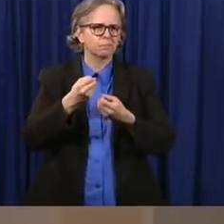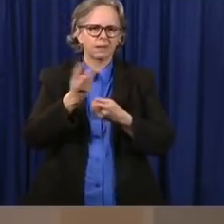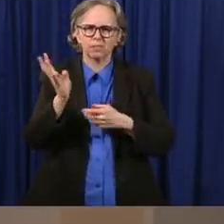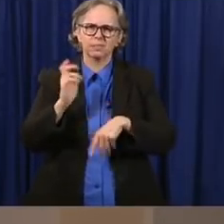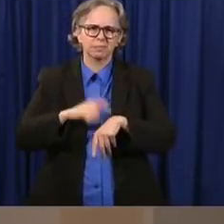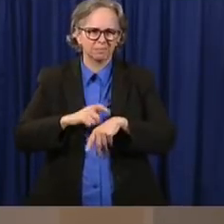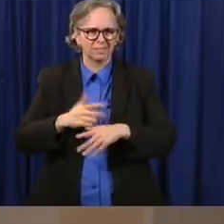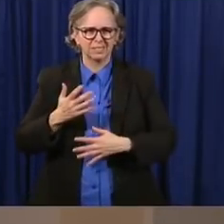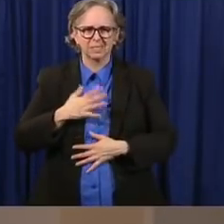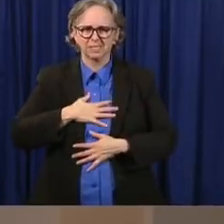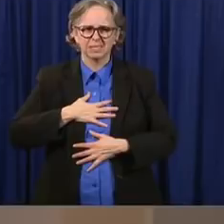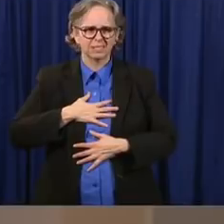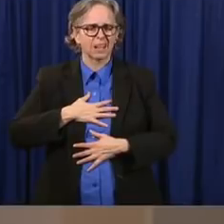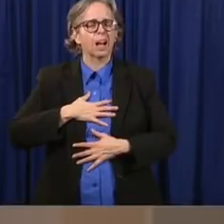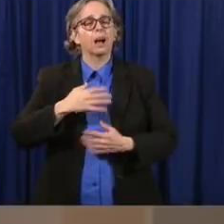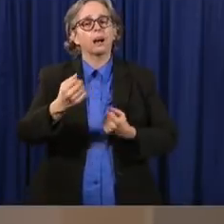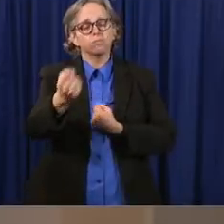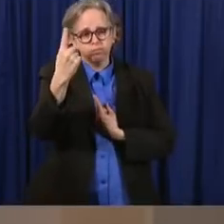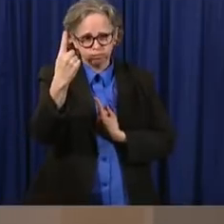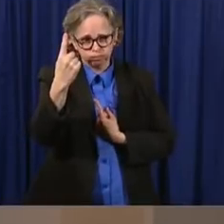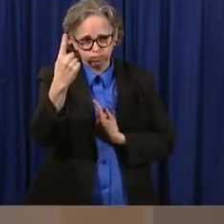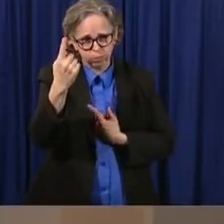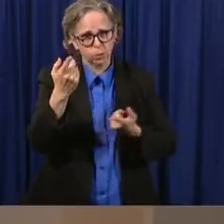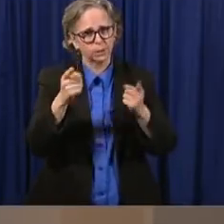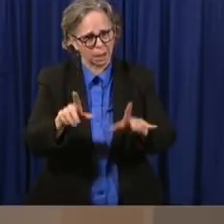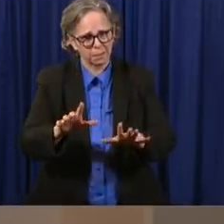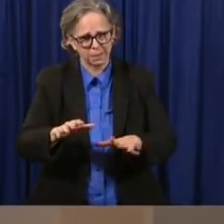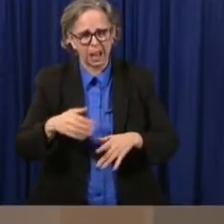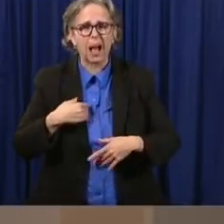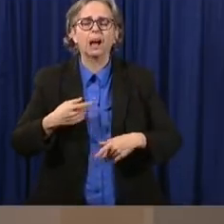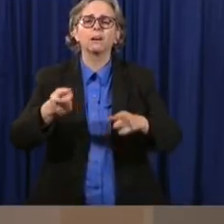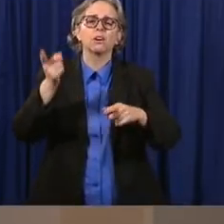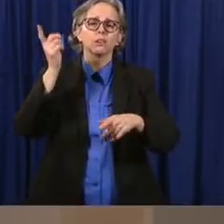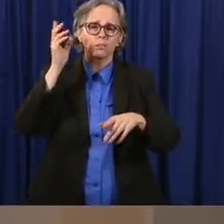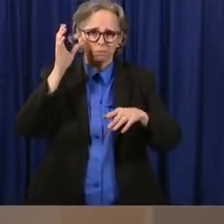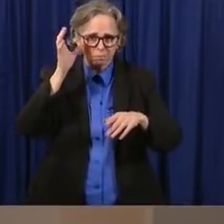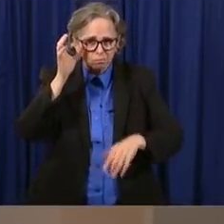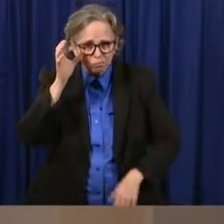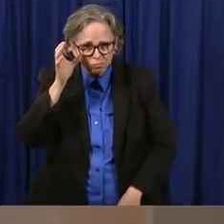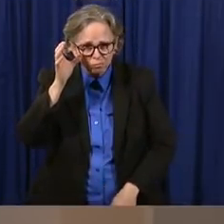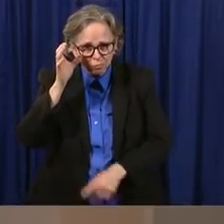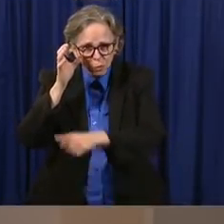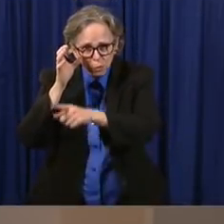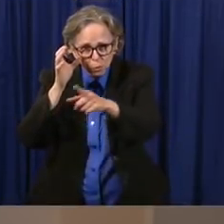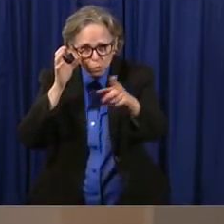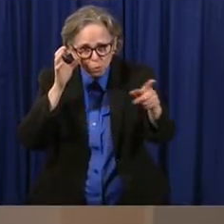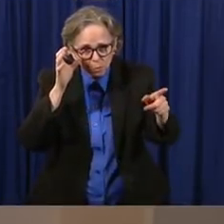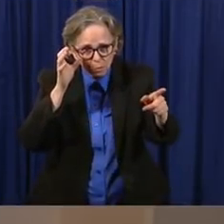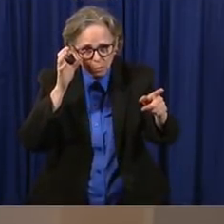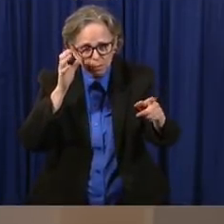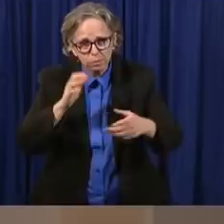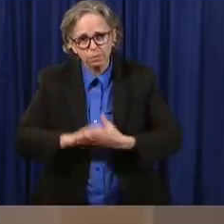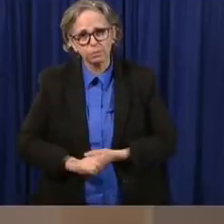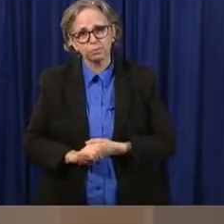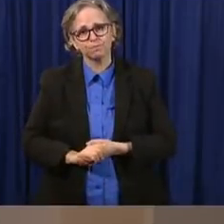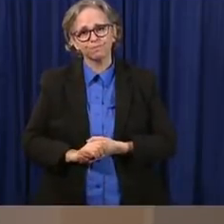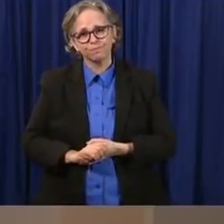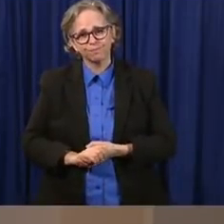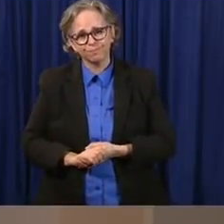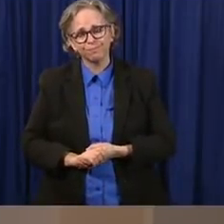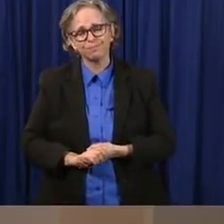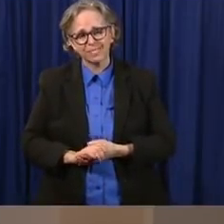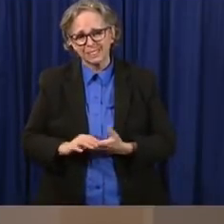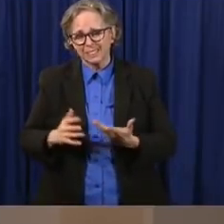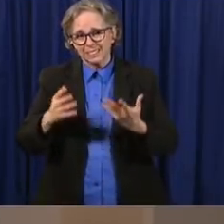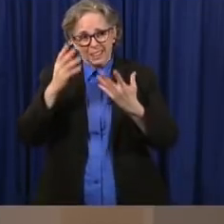going on. Everything that I hear from you, everything that I hear from them is getting driven down into the system so that